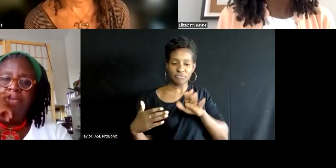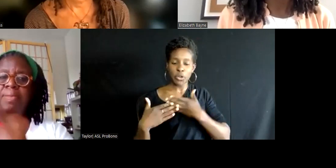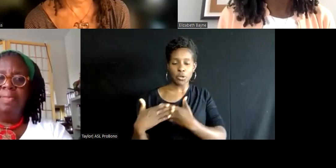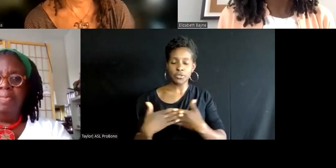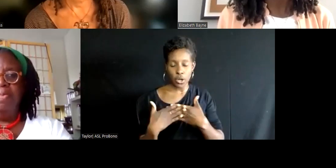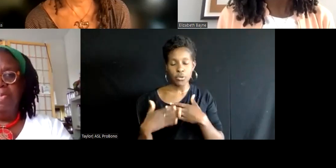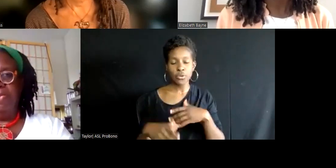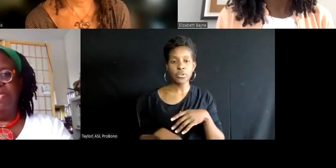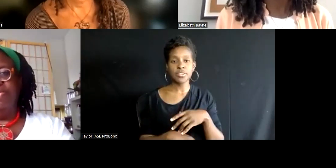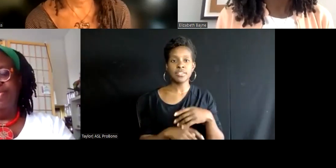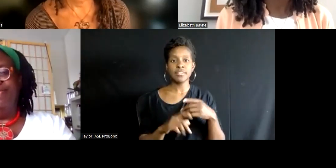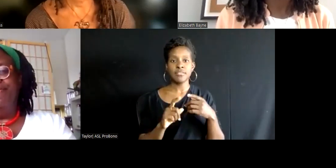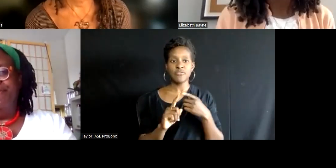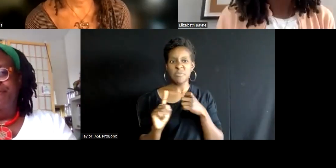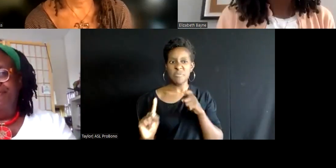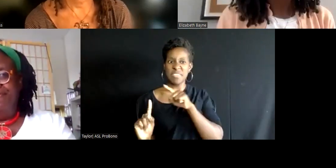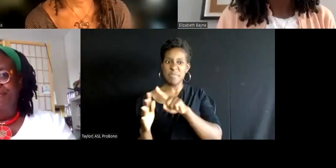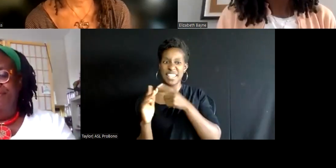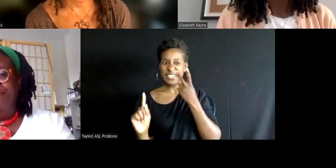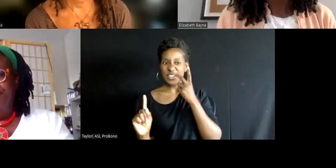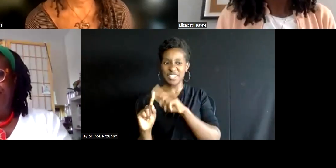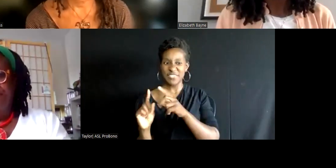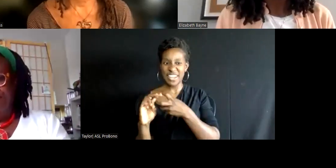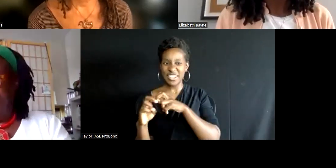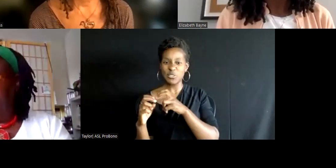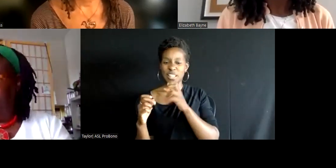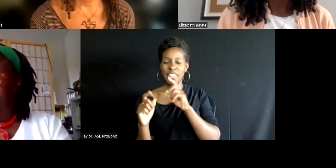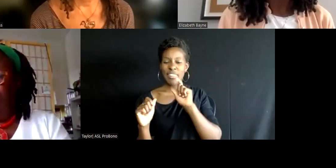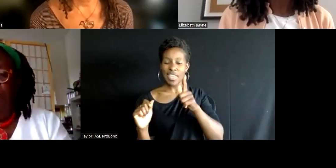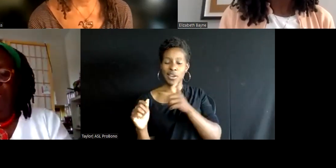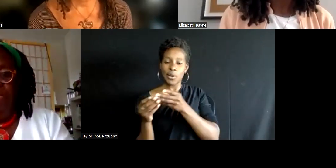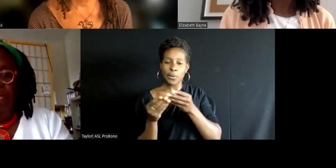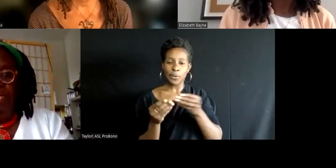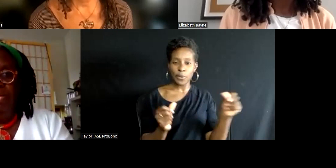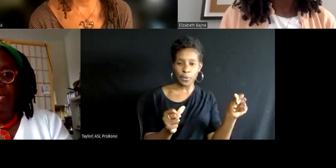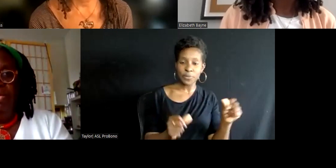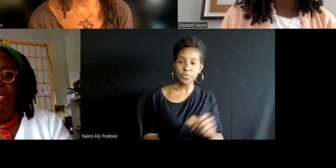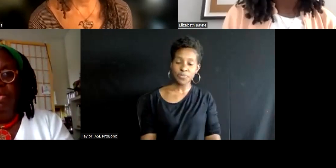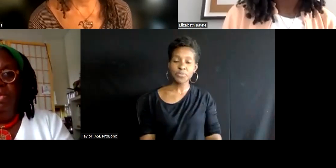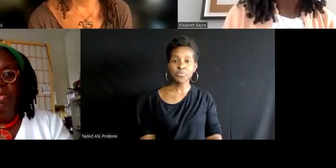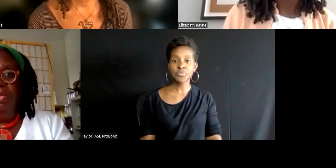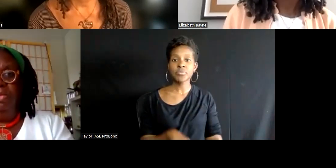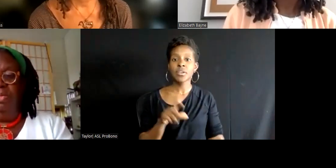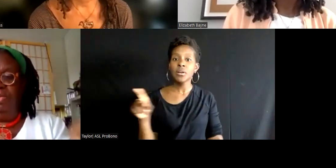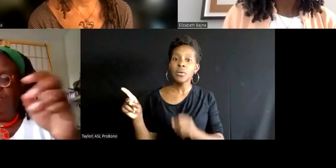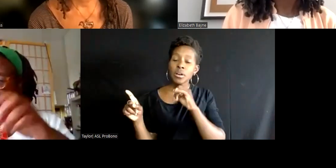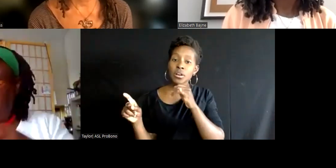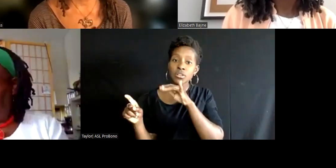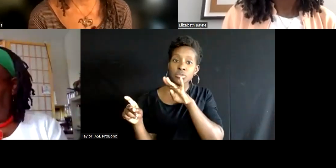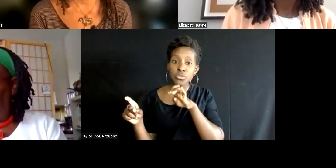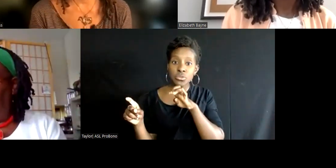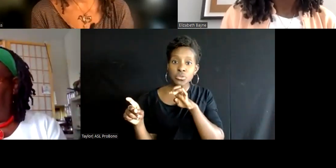initially. fantastic? In June, Wilhelmina, I'm always wanting an update